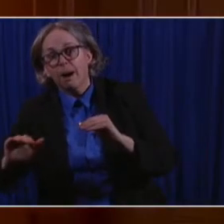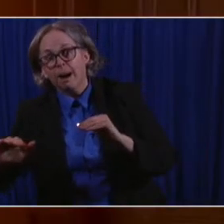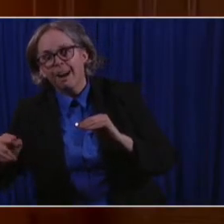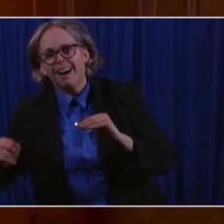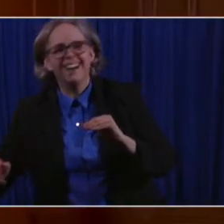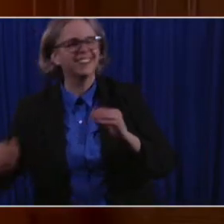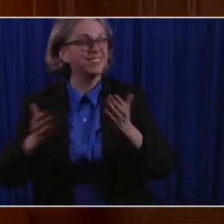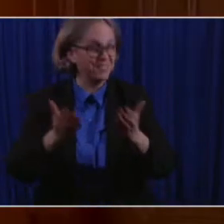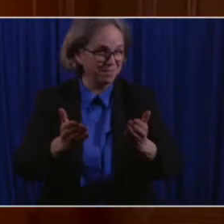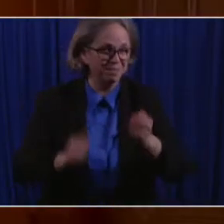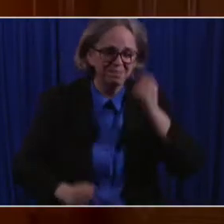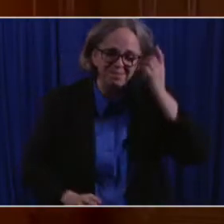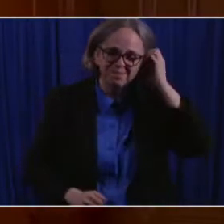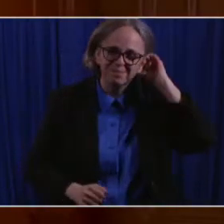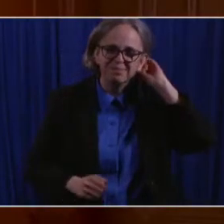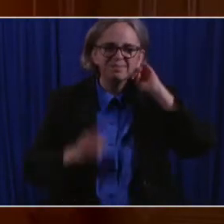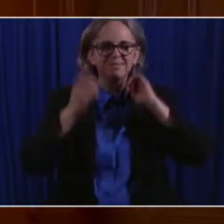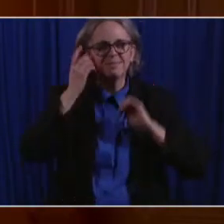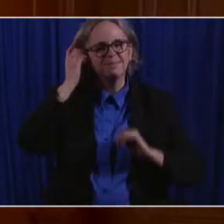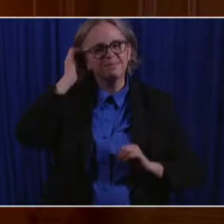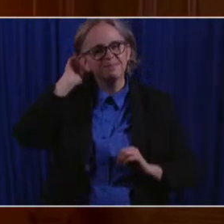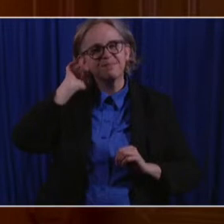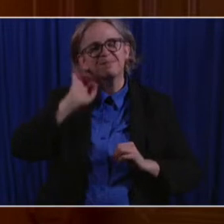look at the next slide.